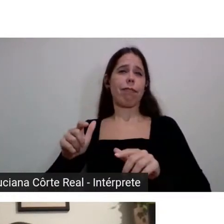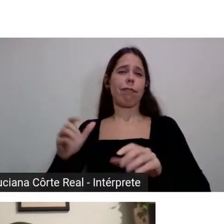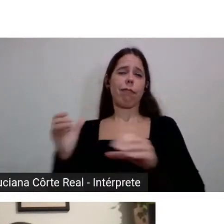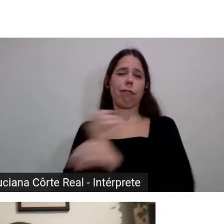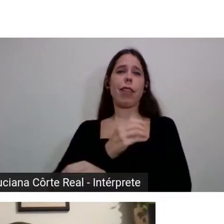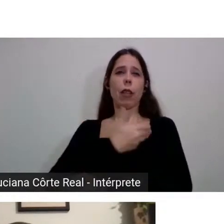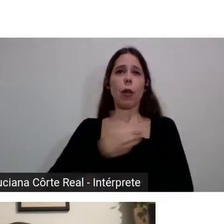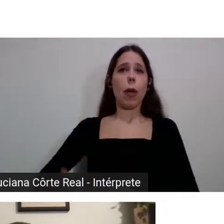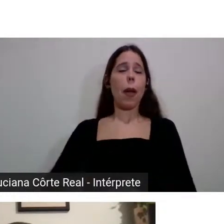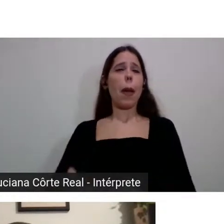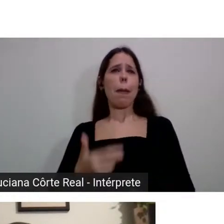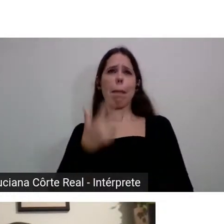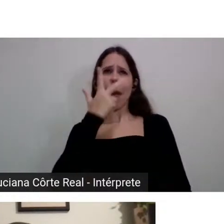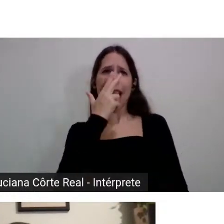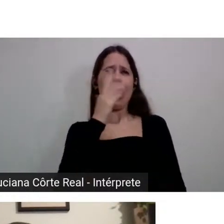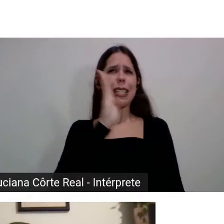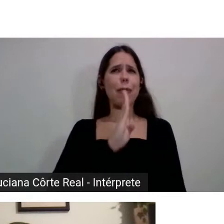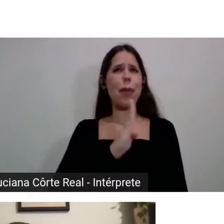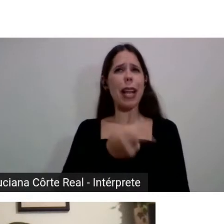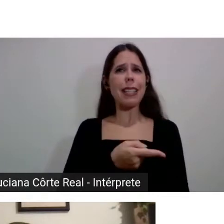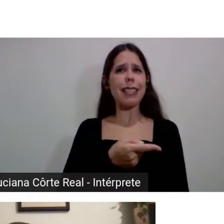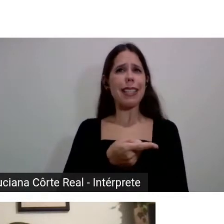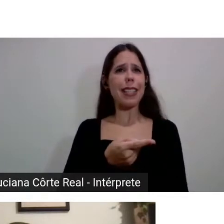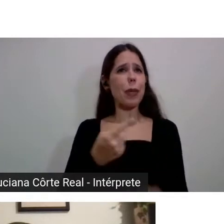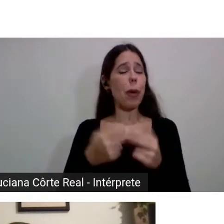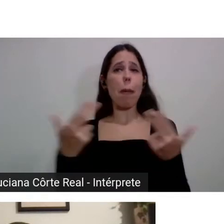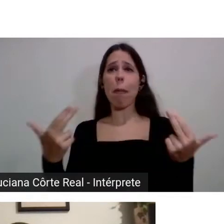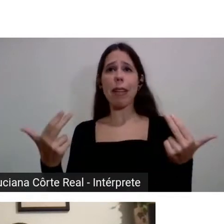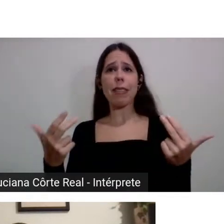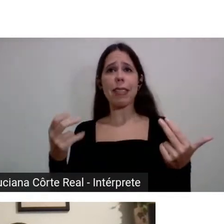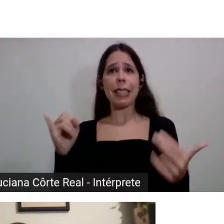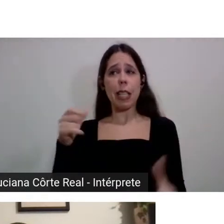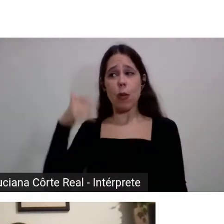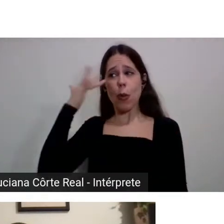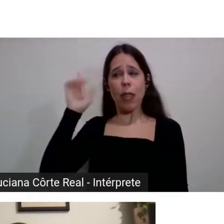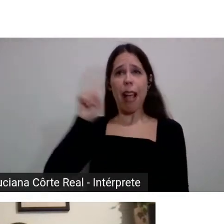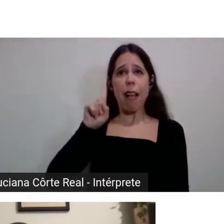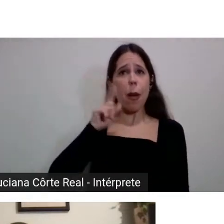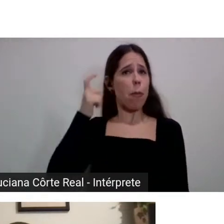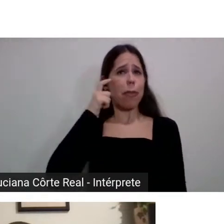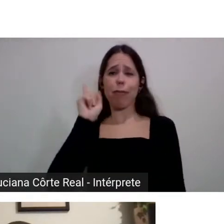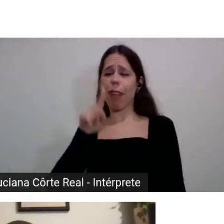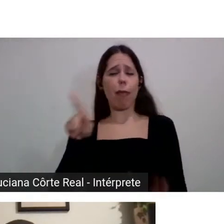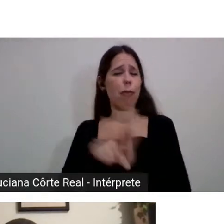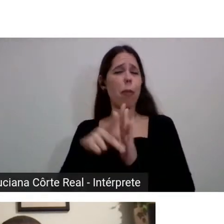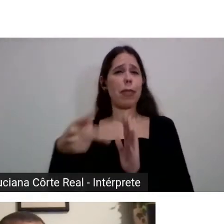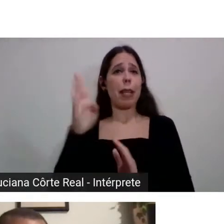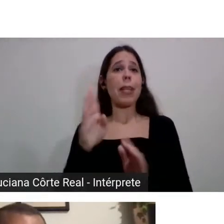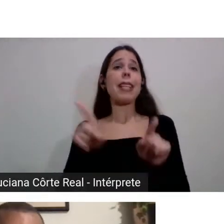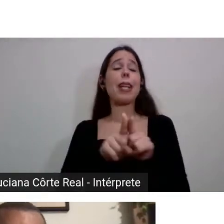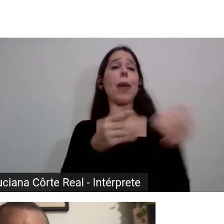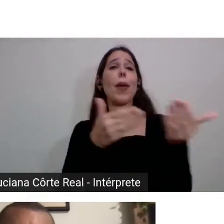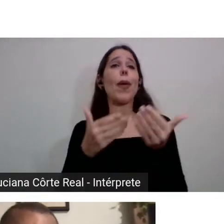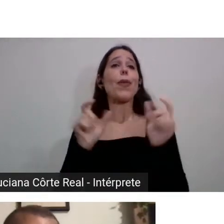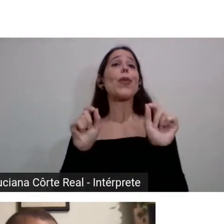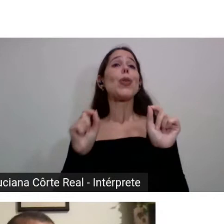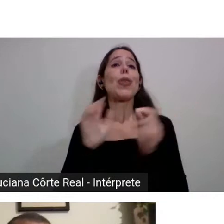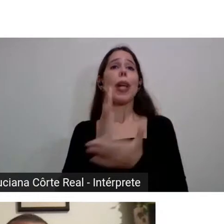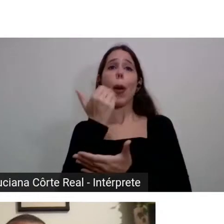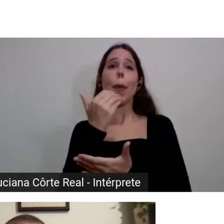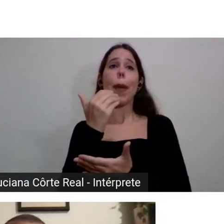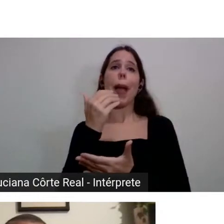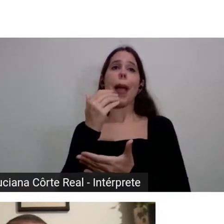um encontro no Brasil com um pão de queijo e uma cachaça mineira. Obrigado. Professor